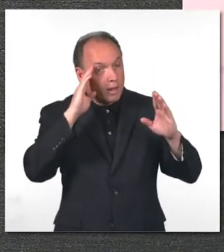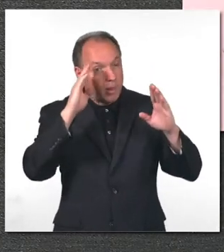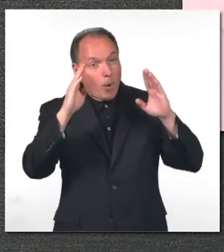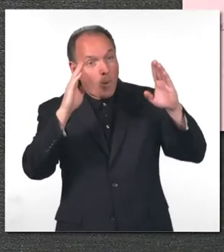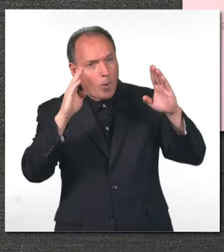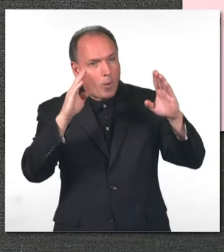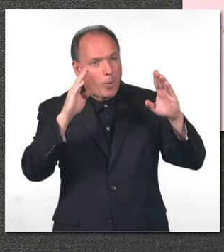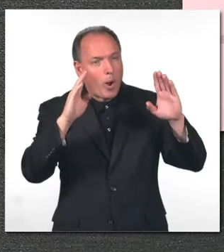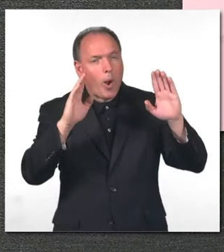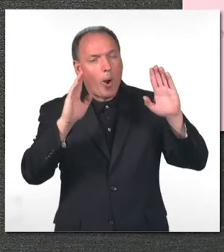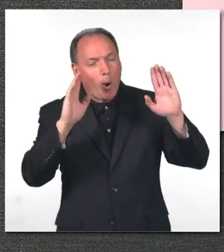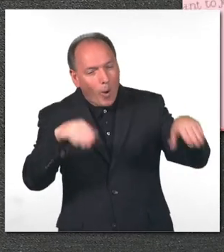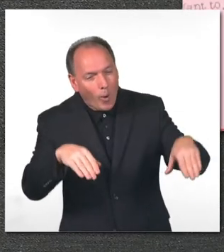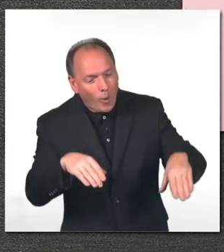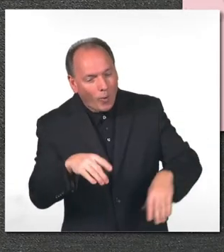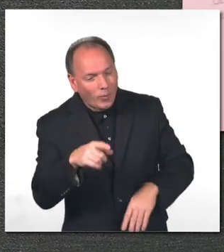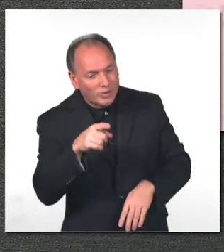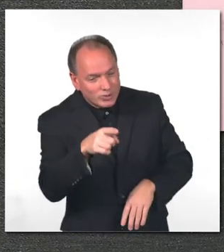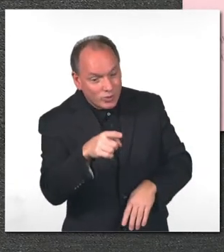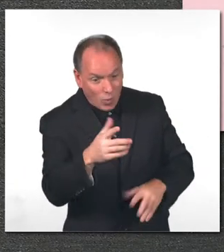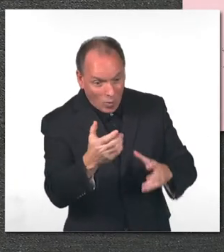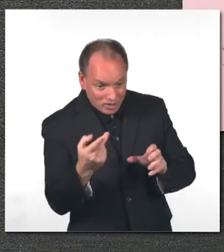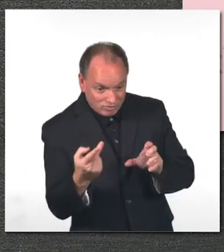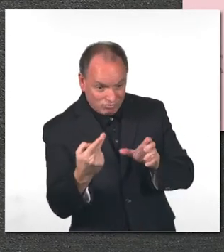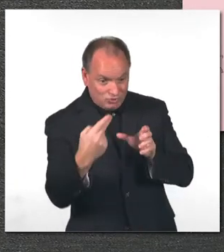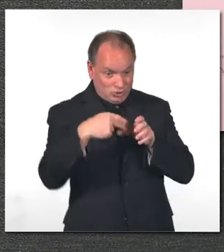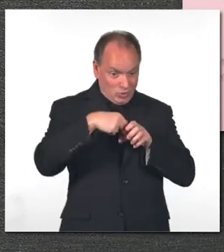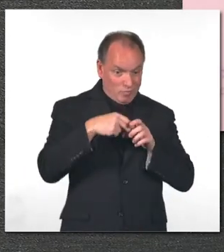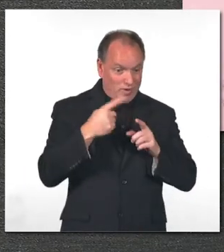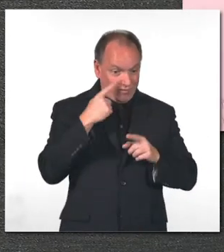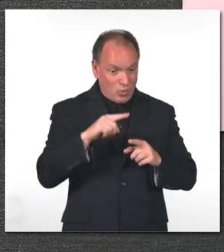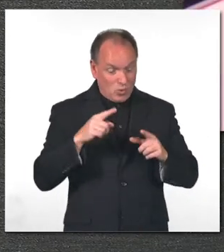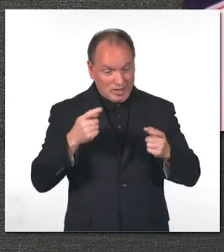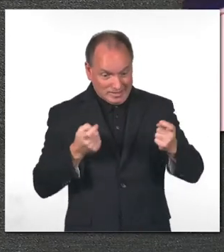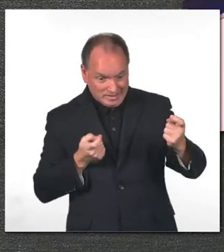Oh, it's you. Want to join me for a ski day?